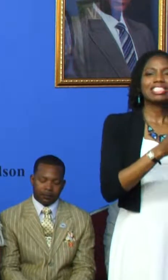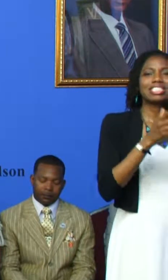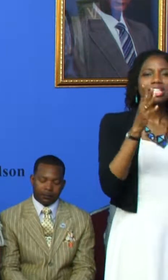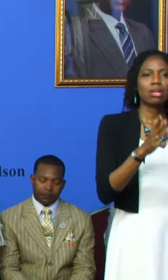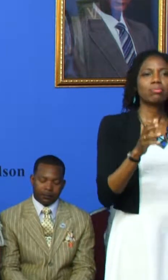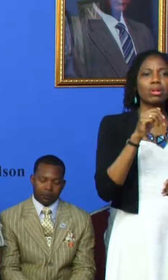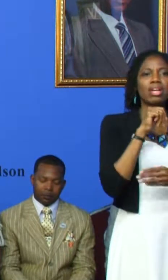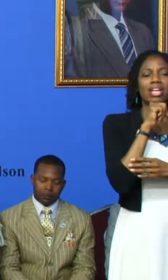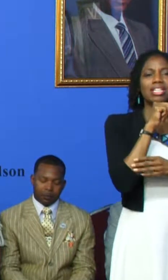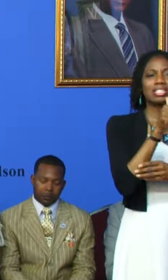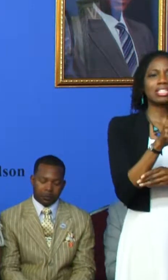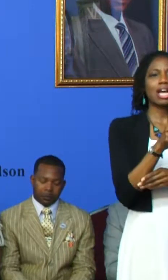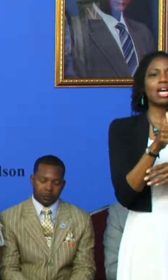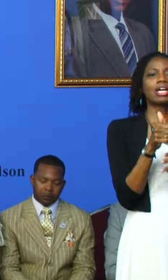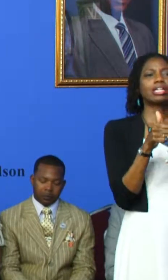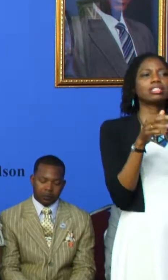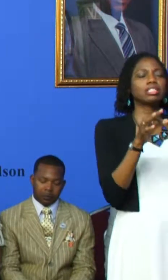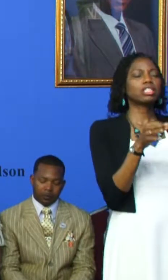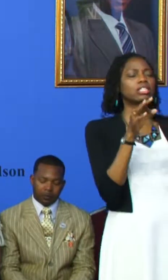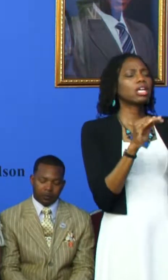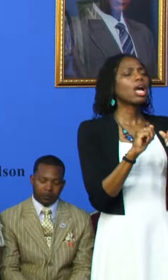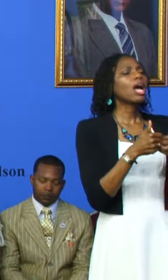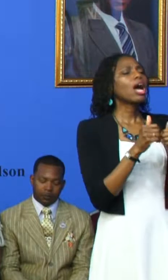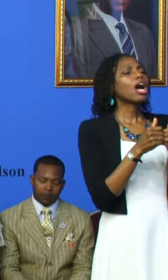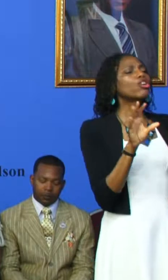how big his house is.